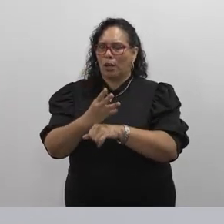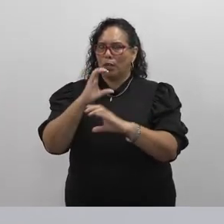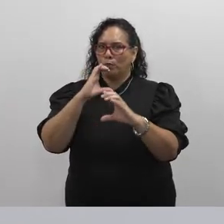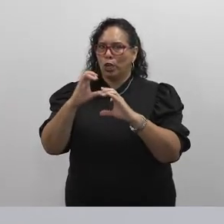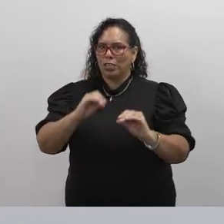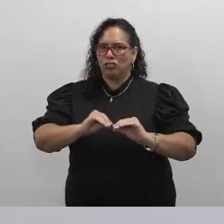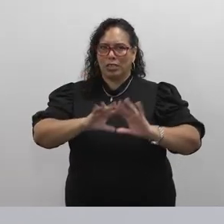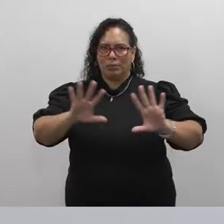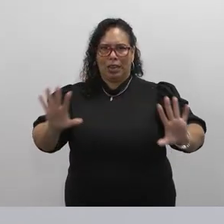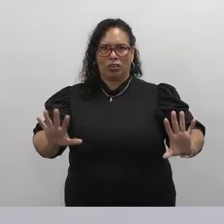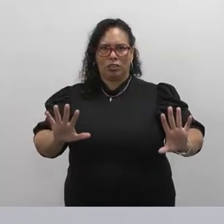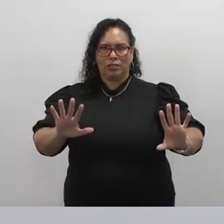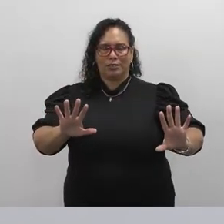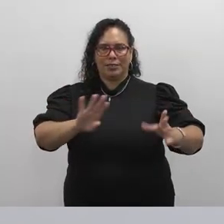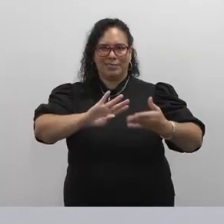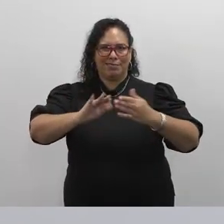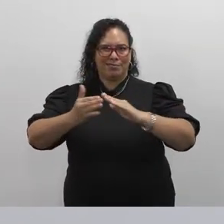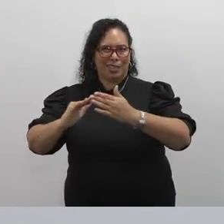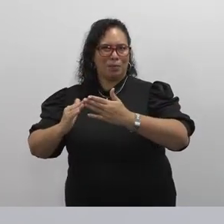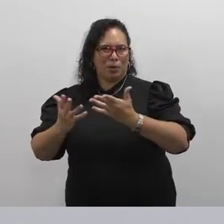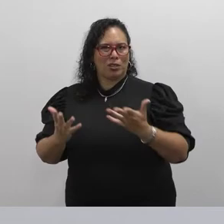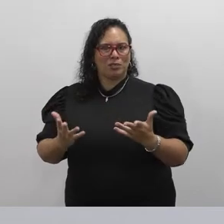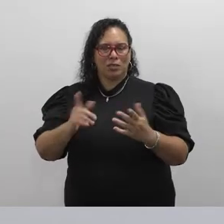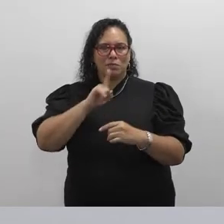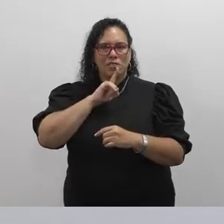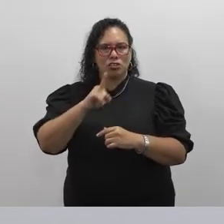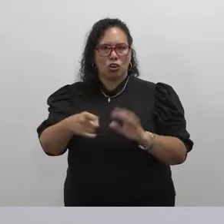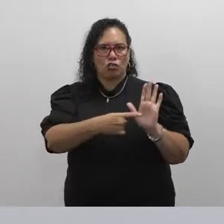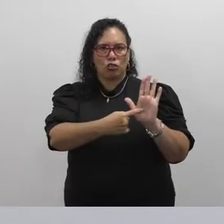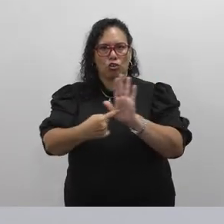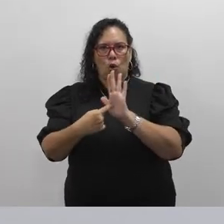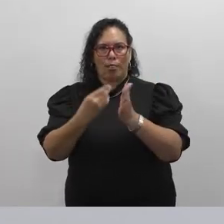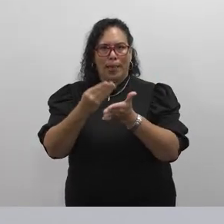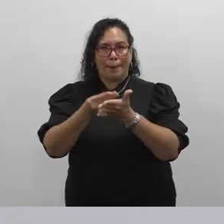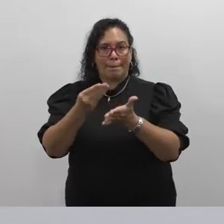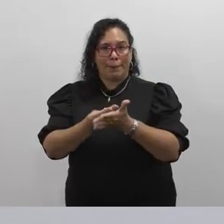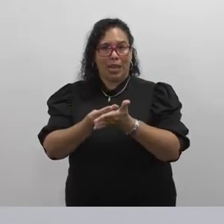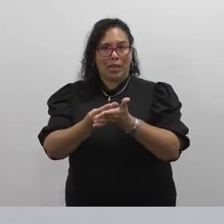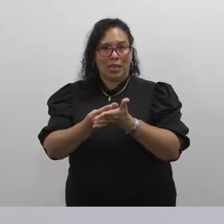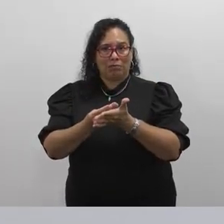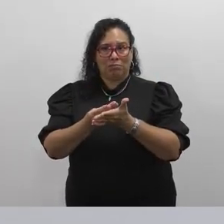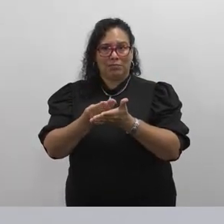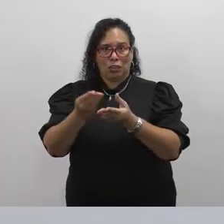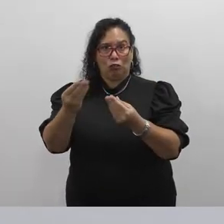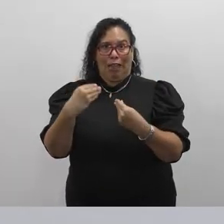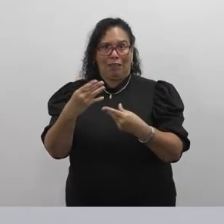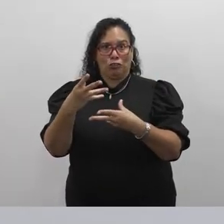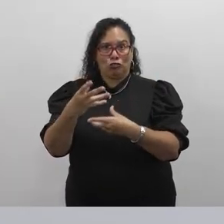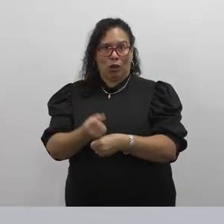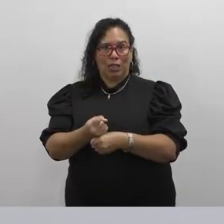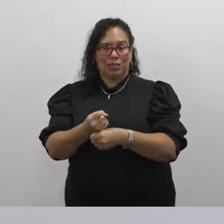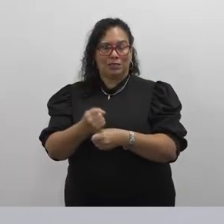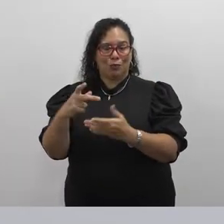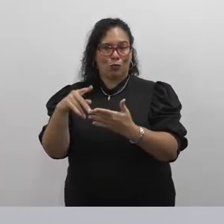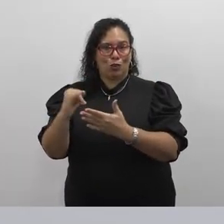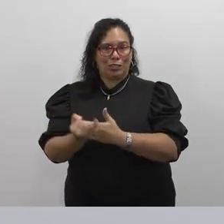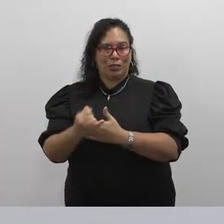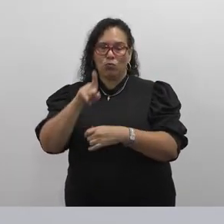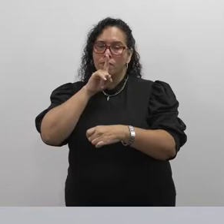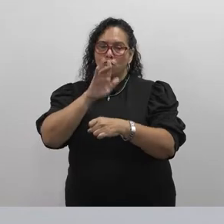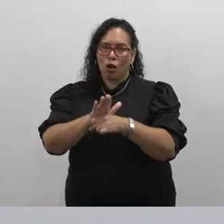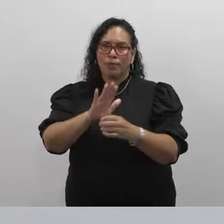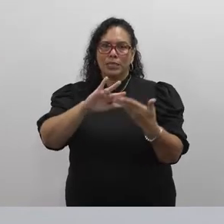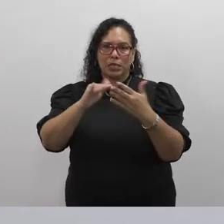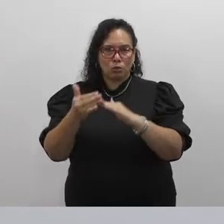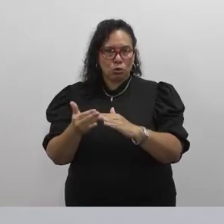to our public to ensure that we can show that the monies that we've been entrusted with are being spent for the projects that we've promised the community to